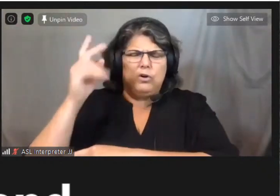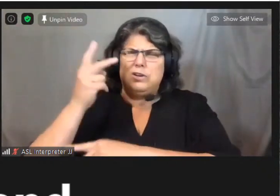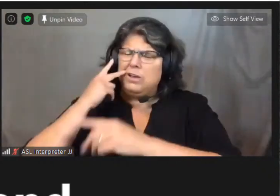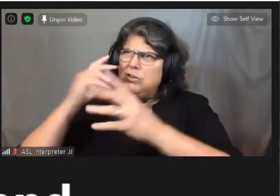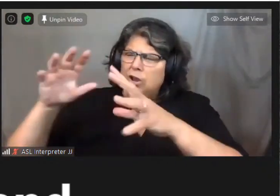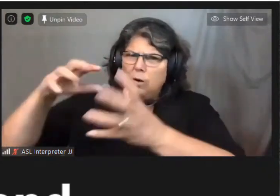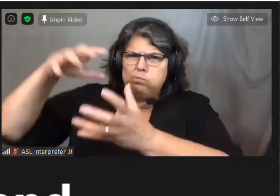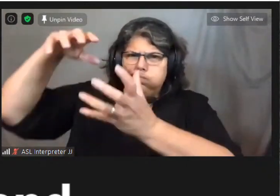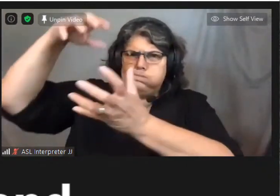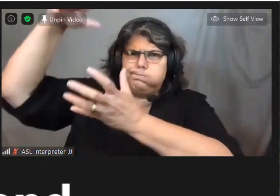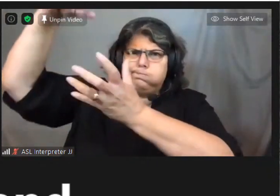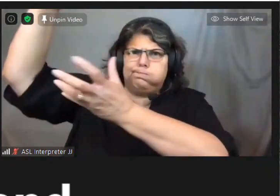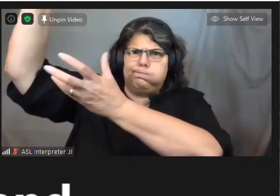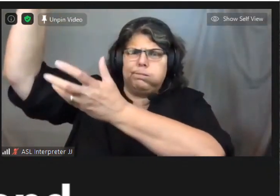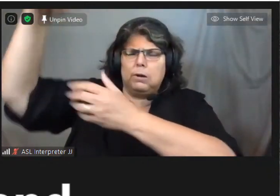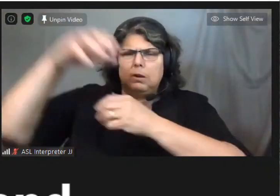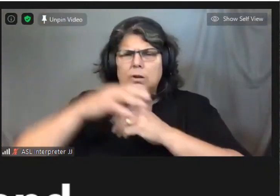what